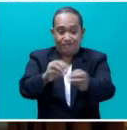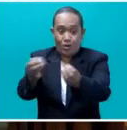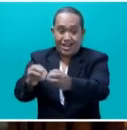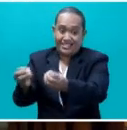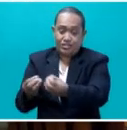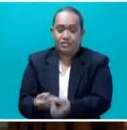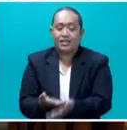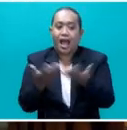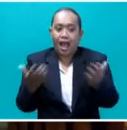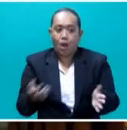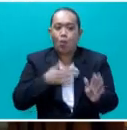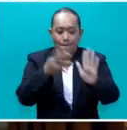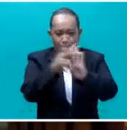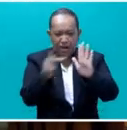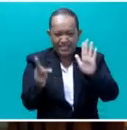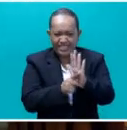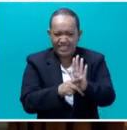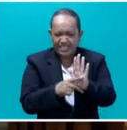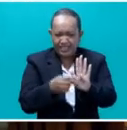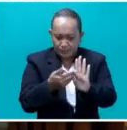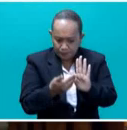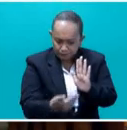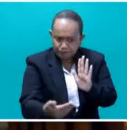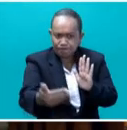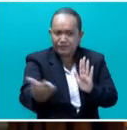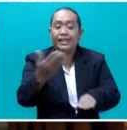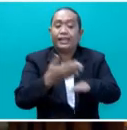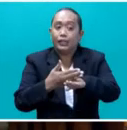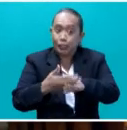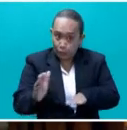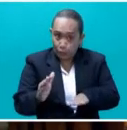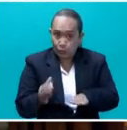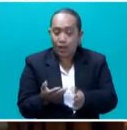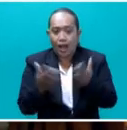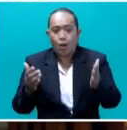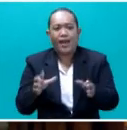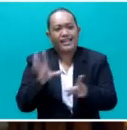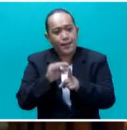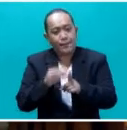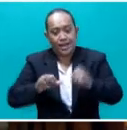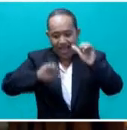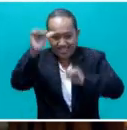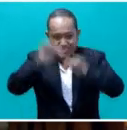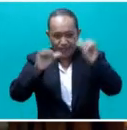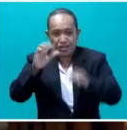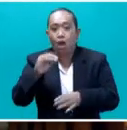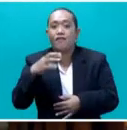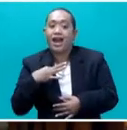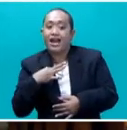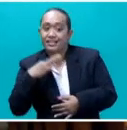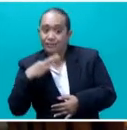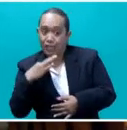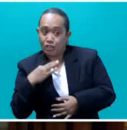to streamline and fasten the approval process with new mechanisms like pre-assessment of application, fast-tracking approval